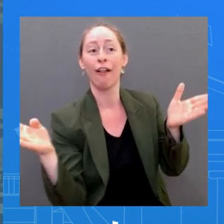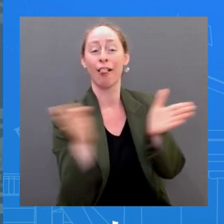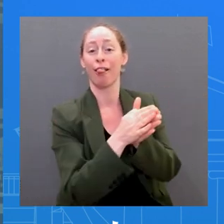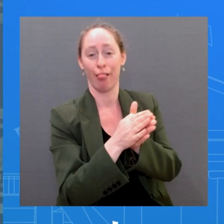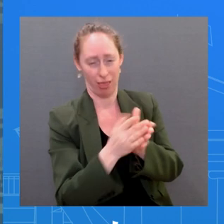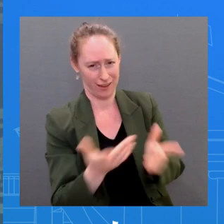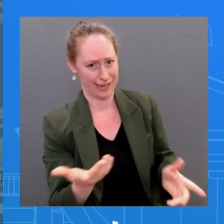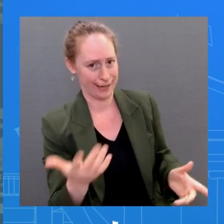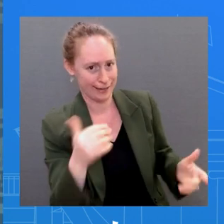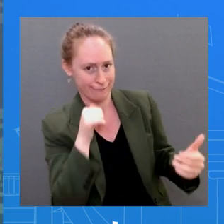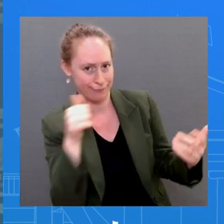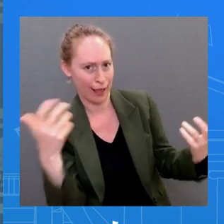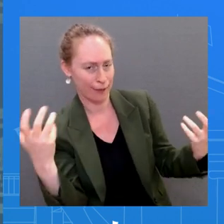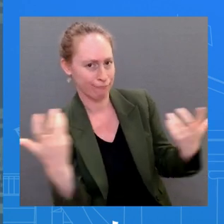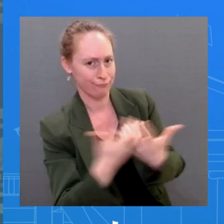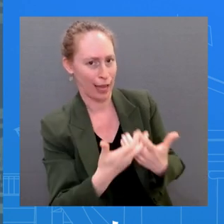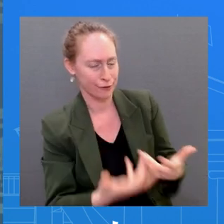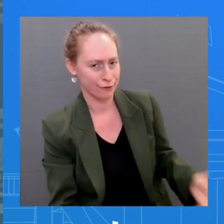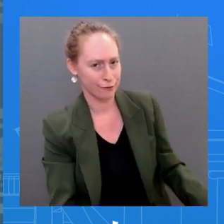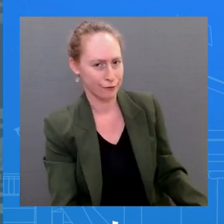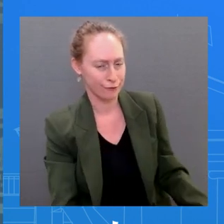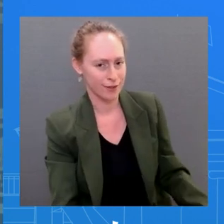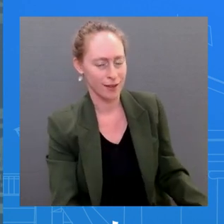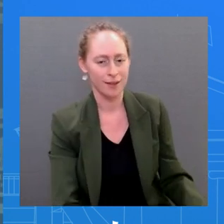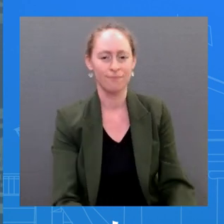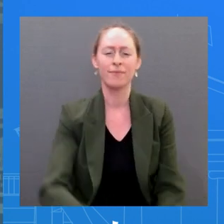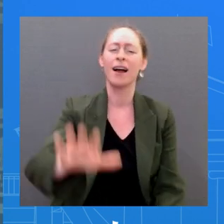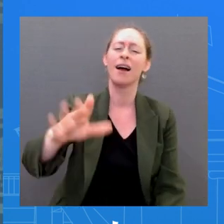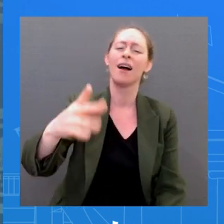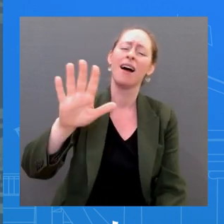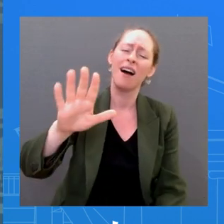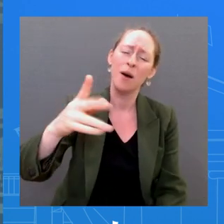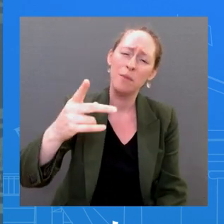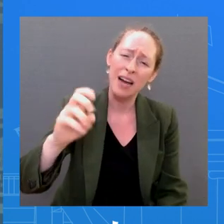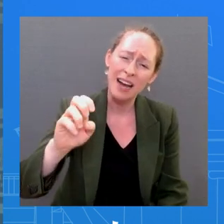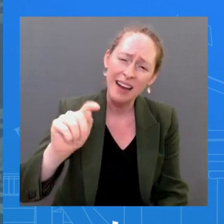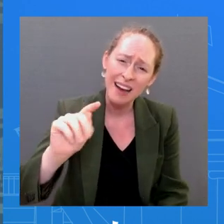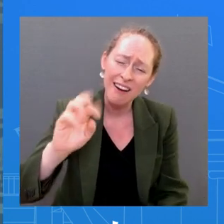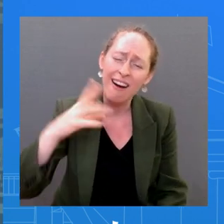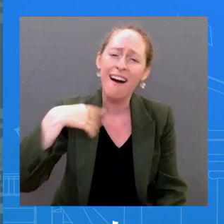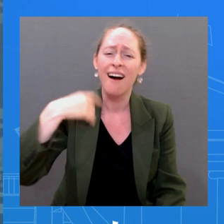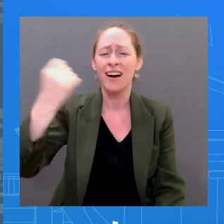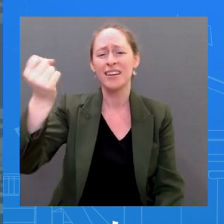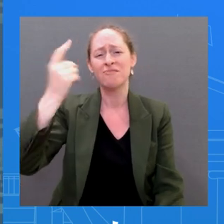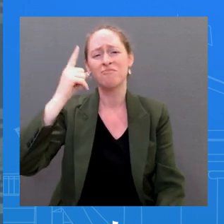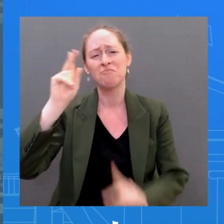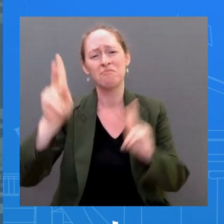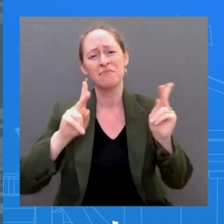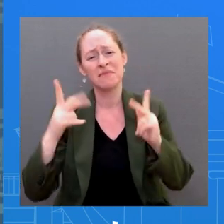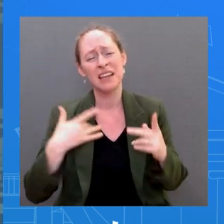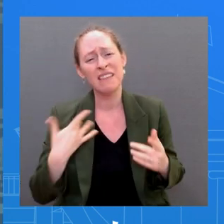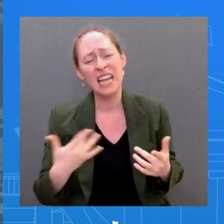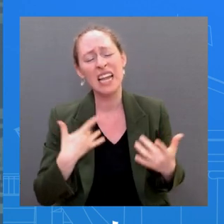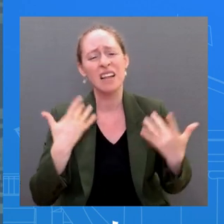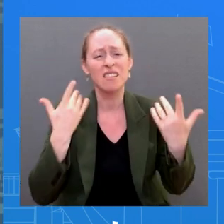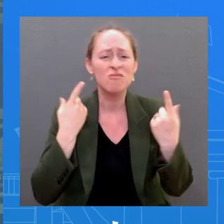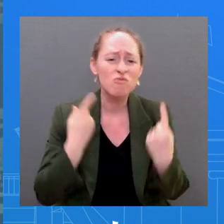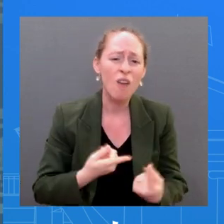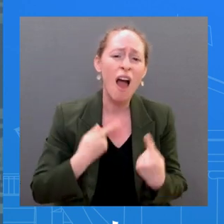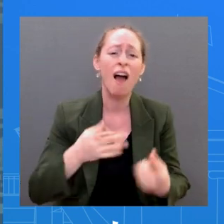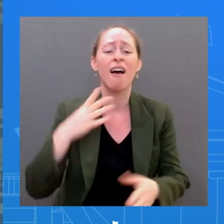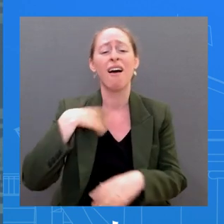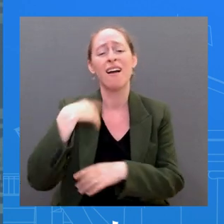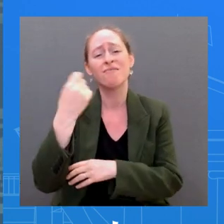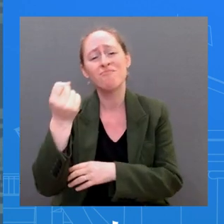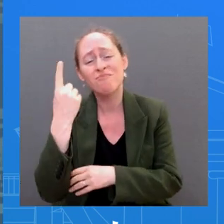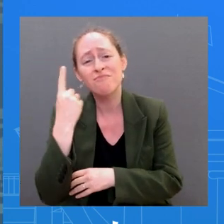feeling the increase of prices, which with food in particular right now, and gas. That is something that